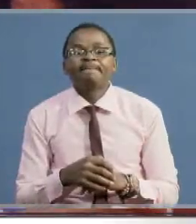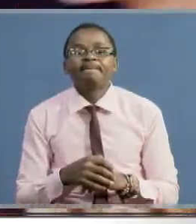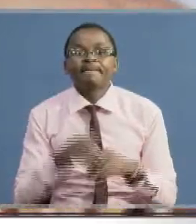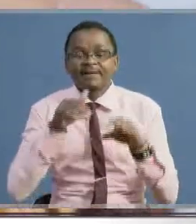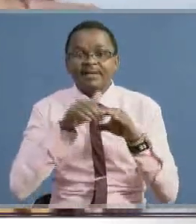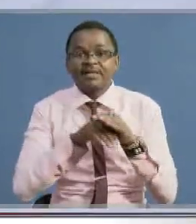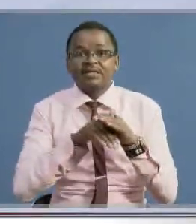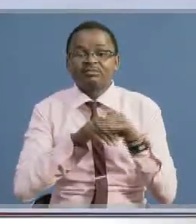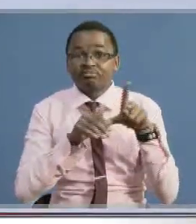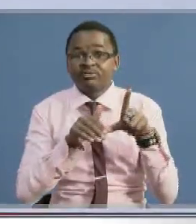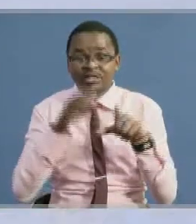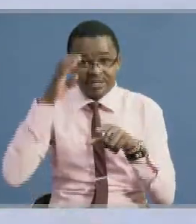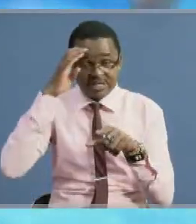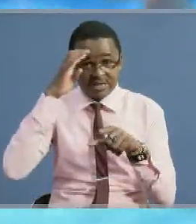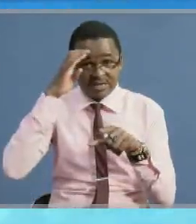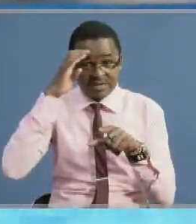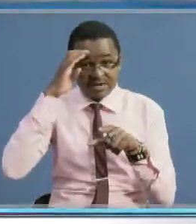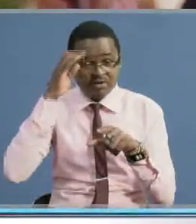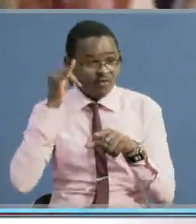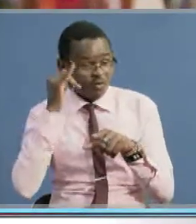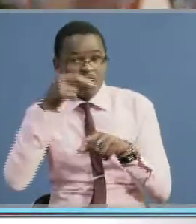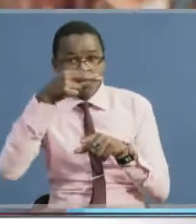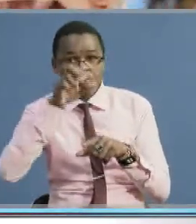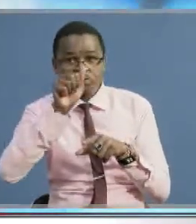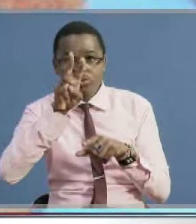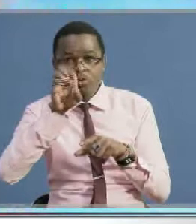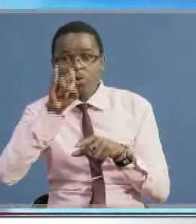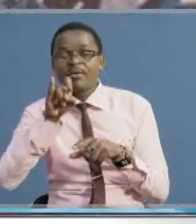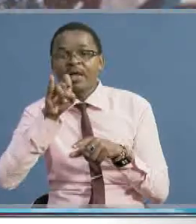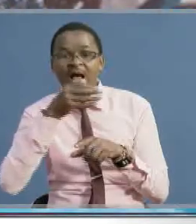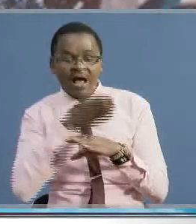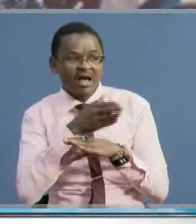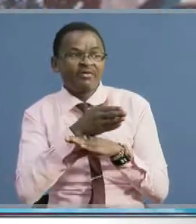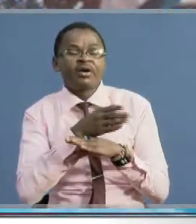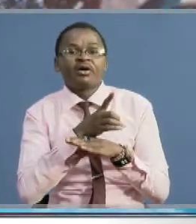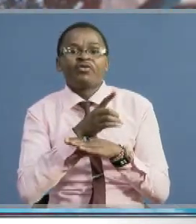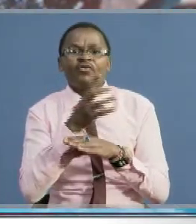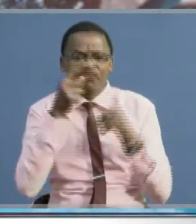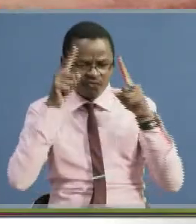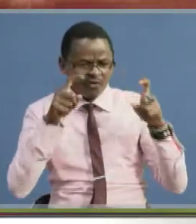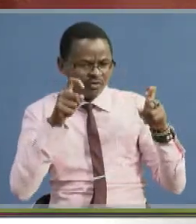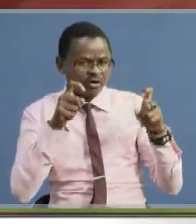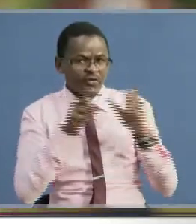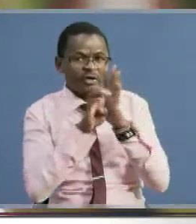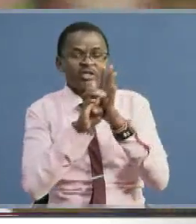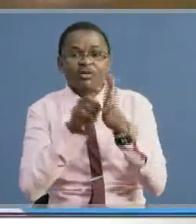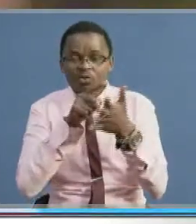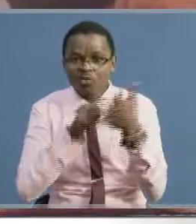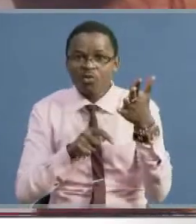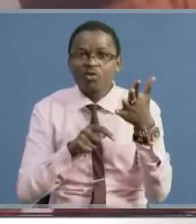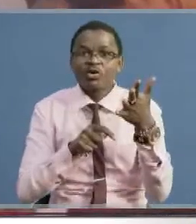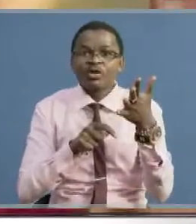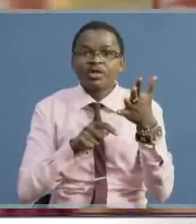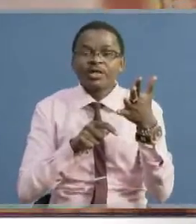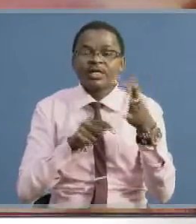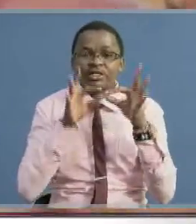In the tech world, Chinese smartphone maker Huawei has been caught passing off DSLR photos as examples of what its